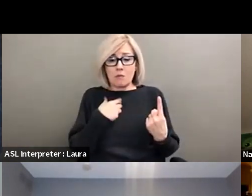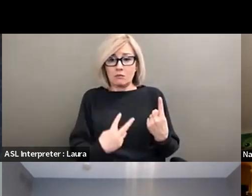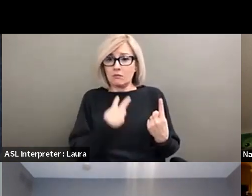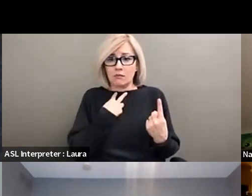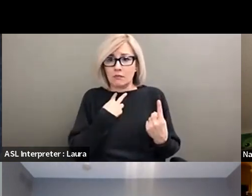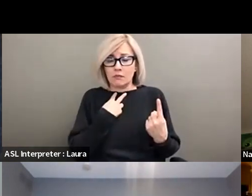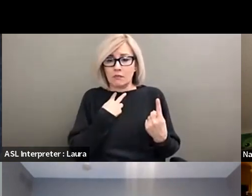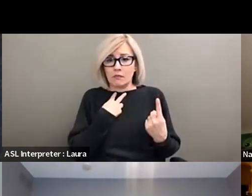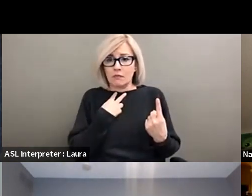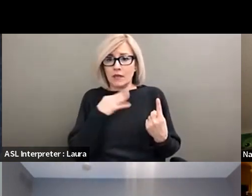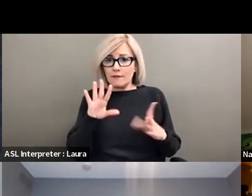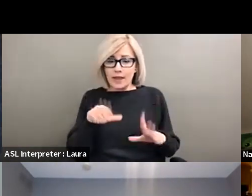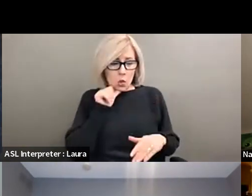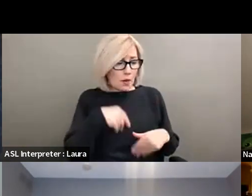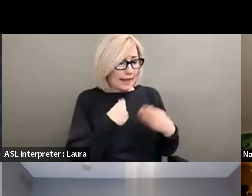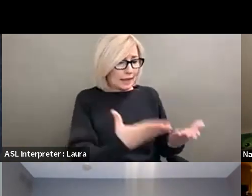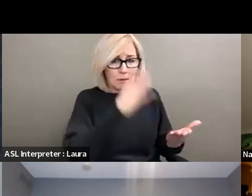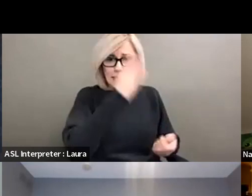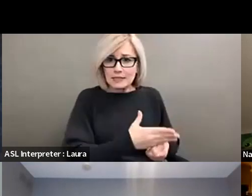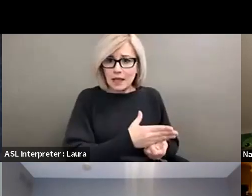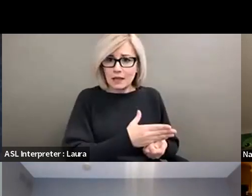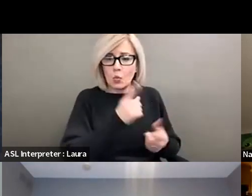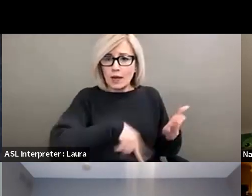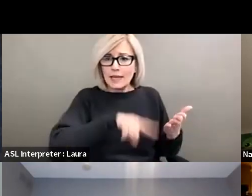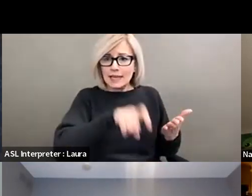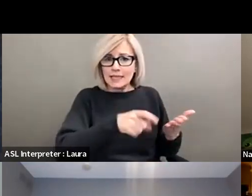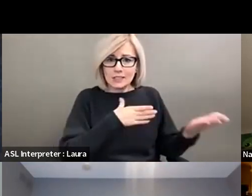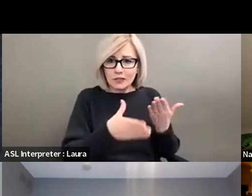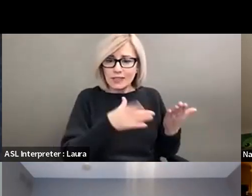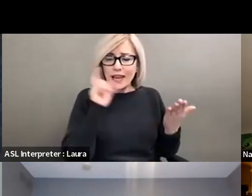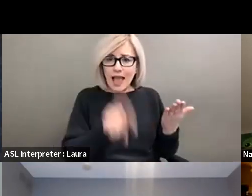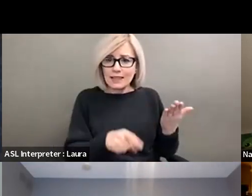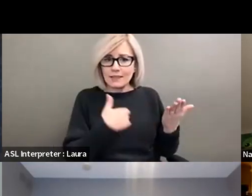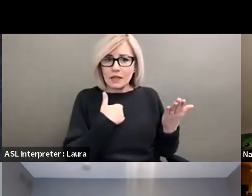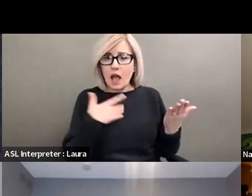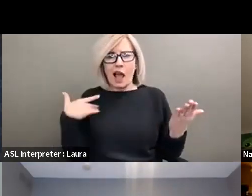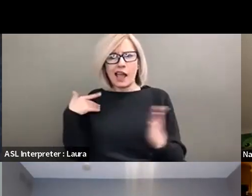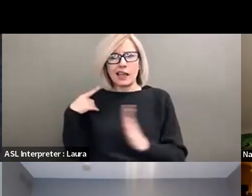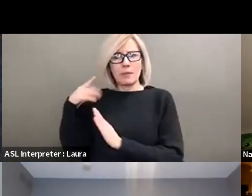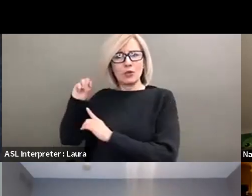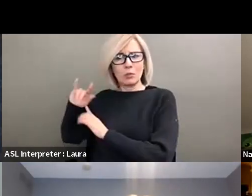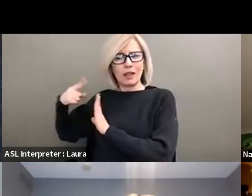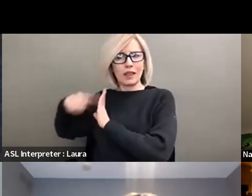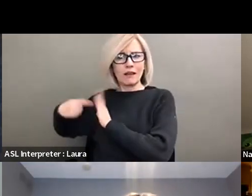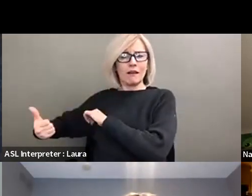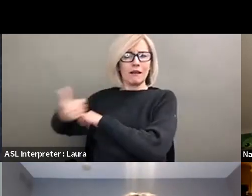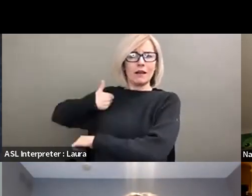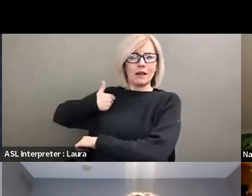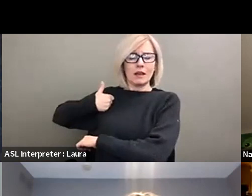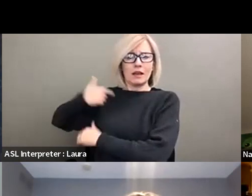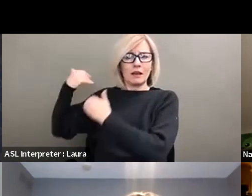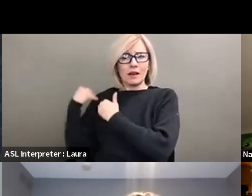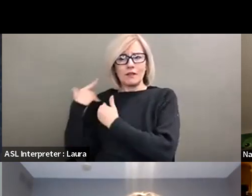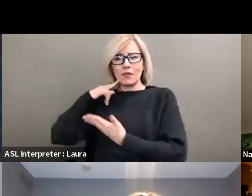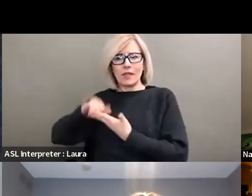I don't give my son the needs, and get him services that he has to have, I could be criminally liable for that. I mean,